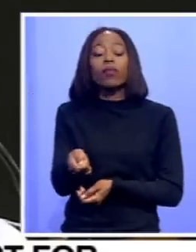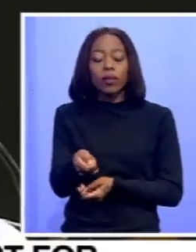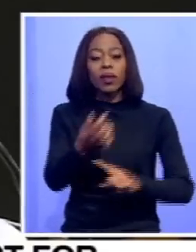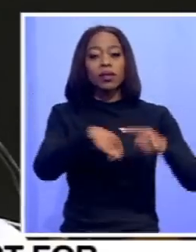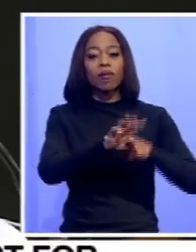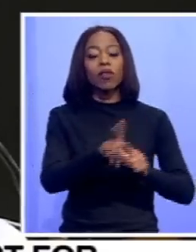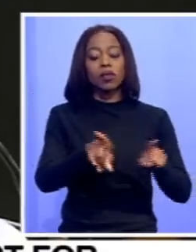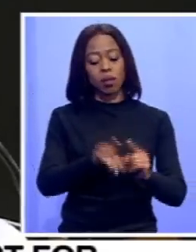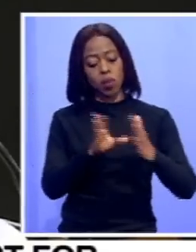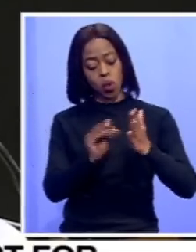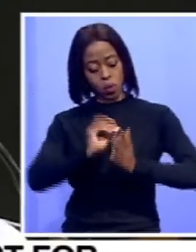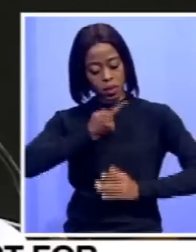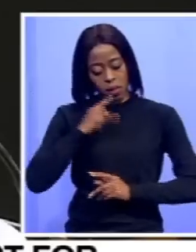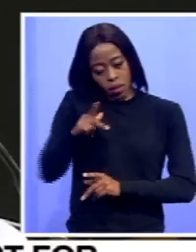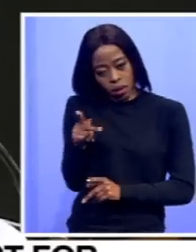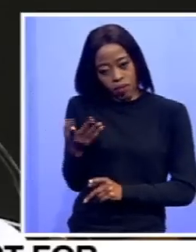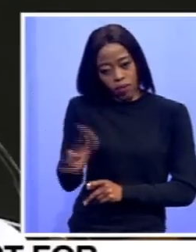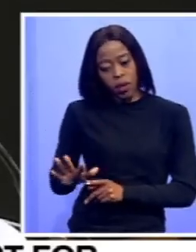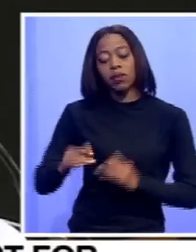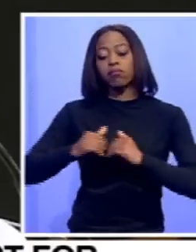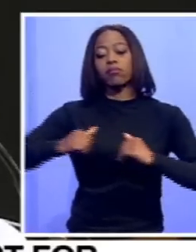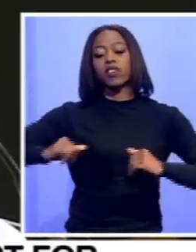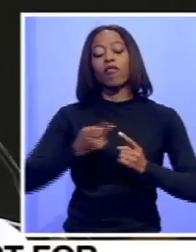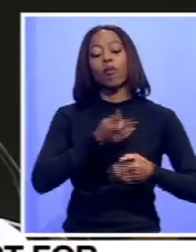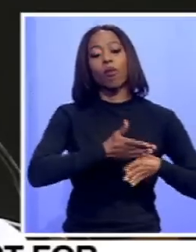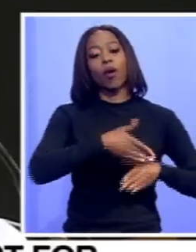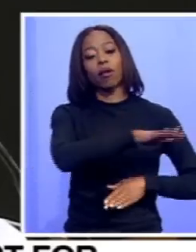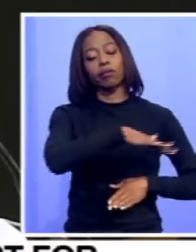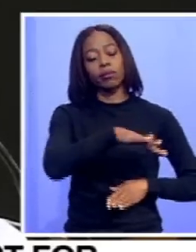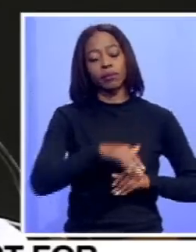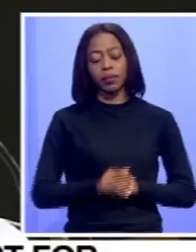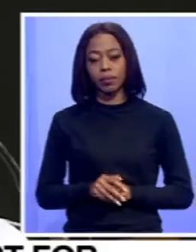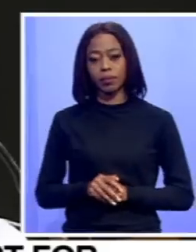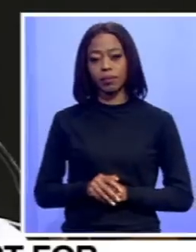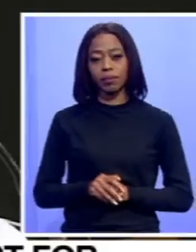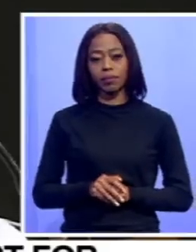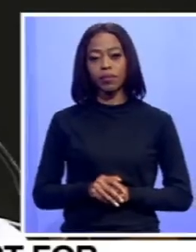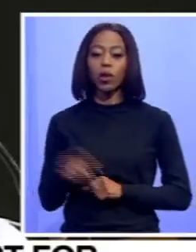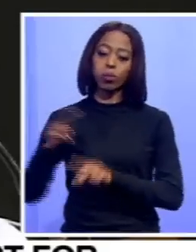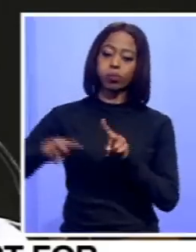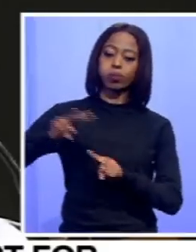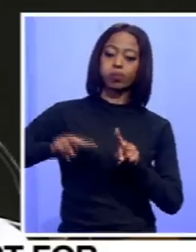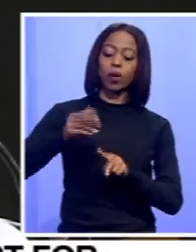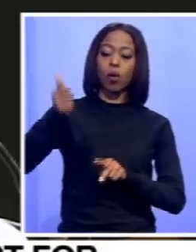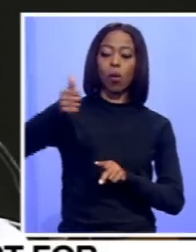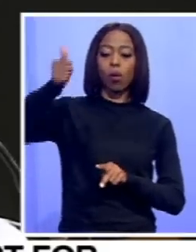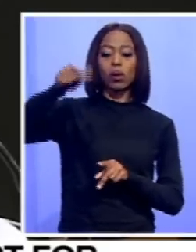made a copy for himself that he kept away from his workplace. Sub 5. He had been guided by Colonel Bronkhorst as to what